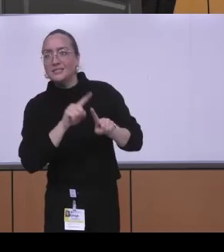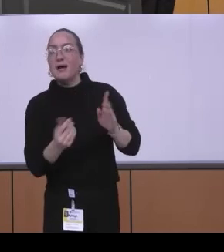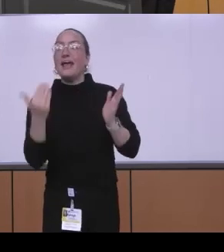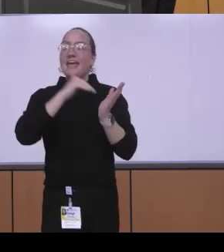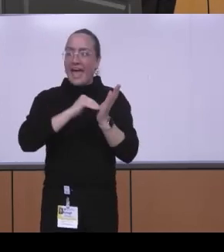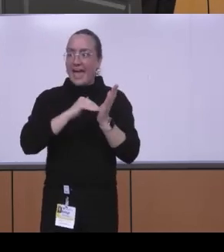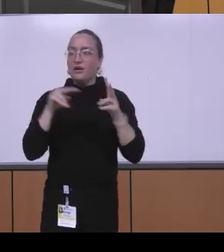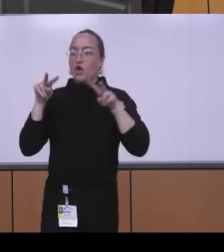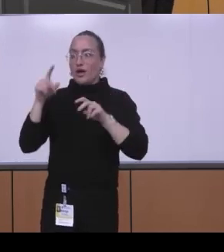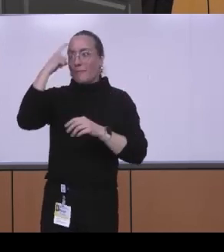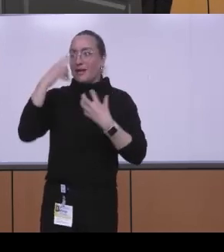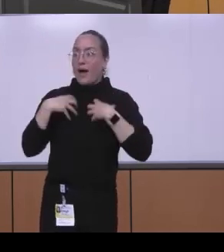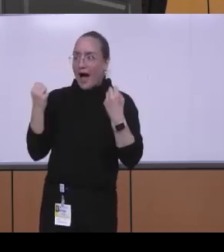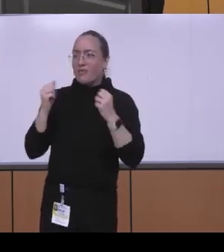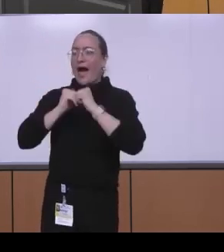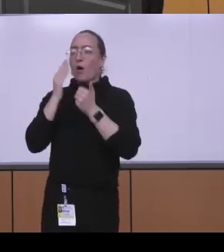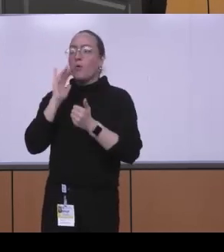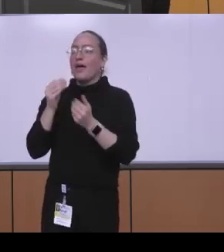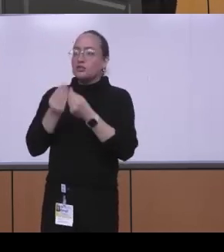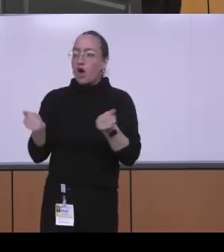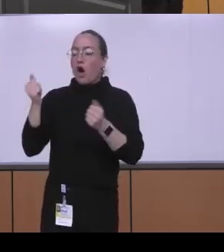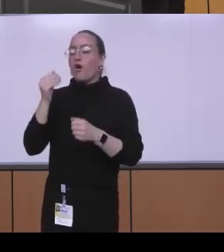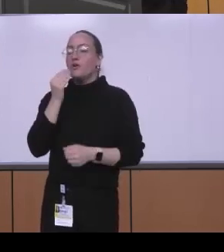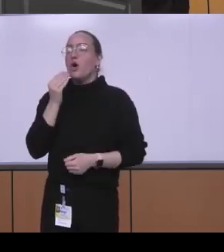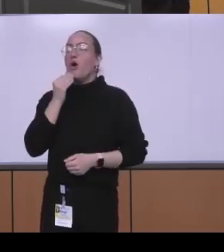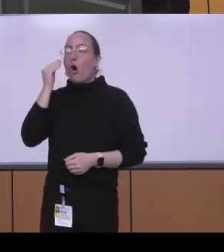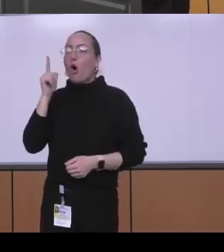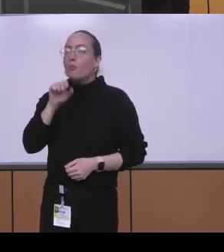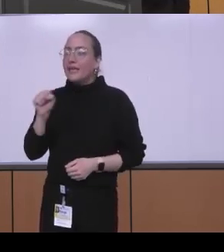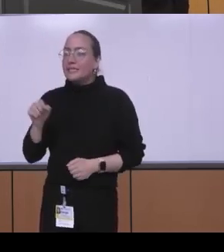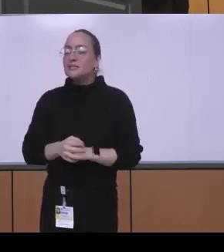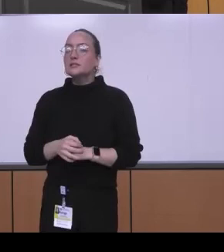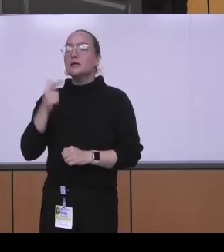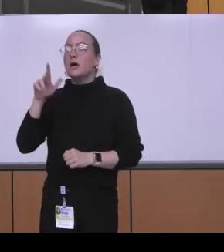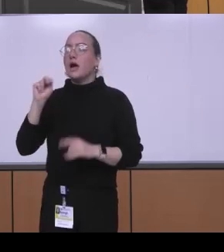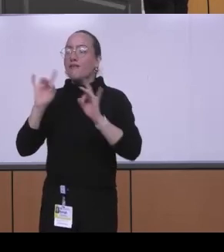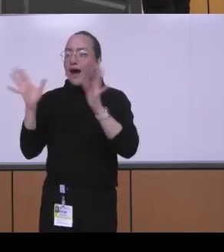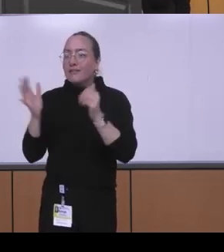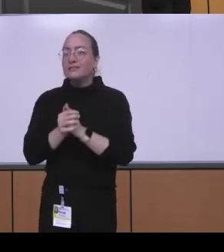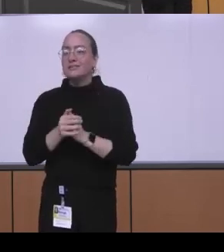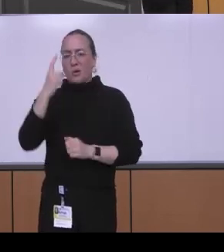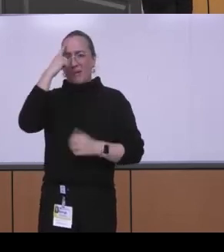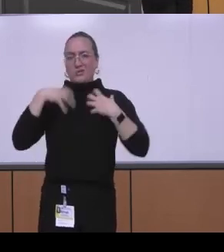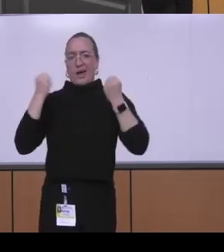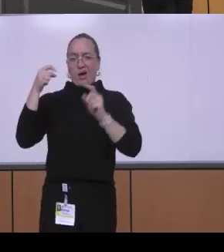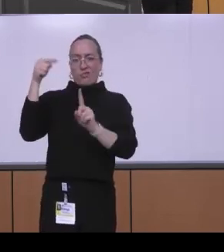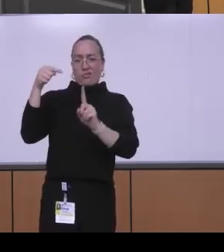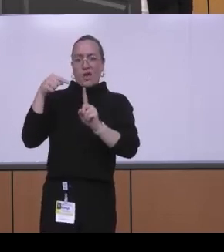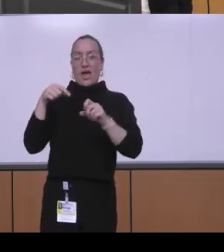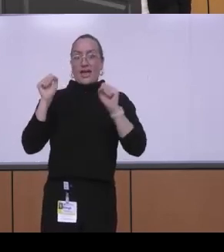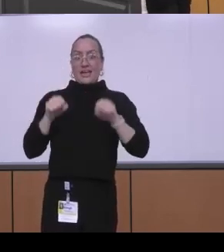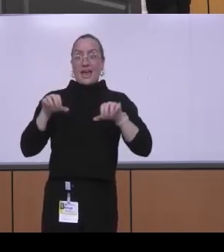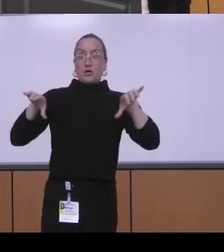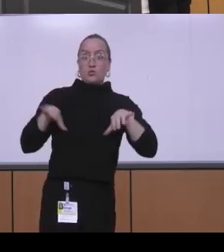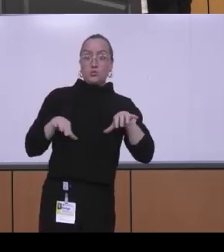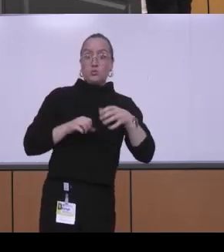solve all our problems of homelessness and gun violence and so on? What can mental health do and what can it not